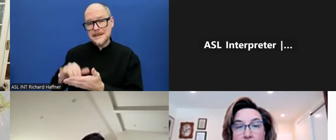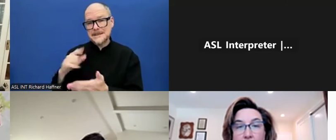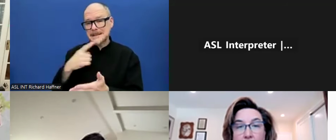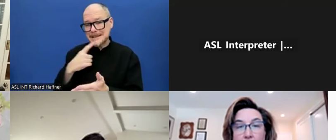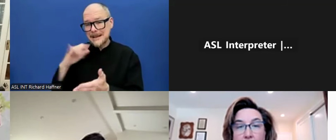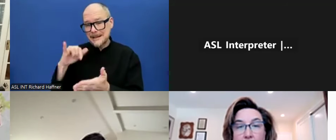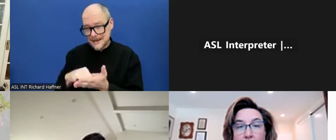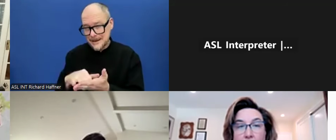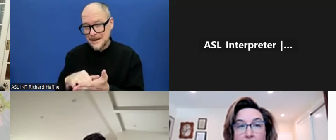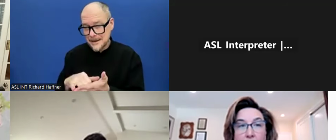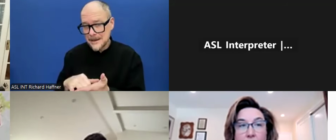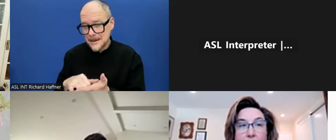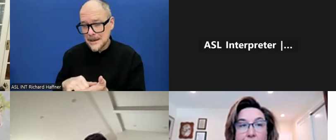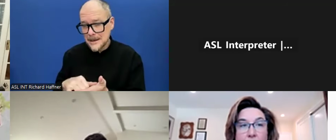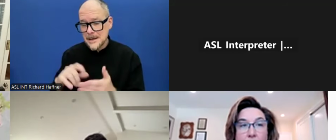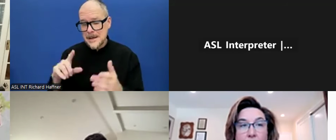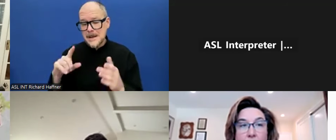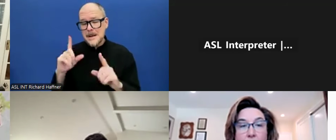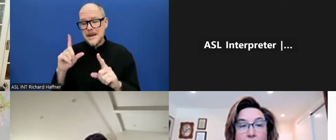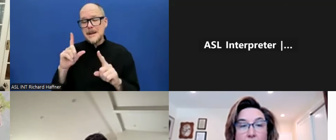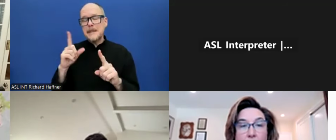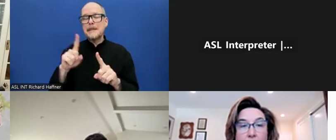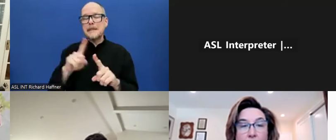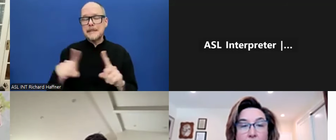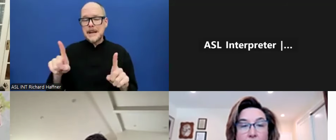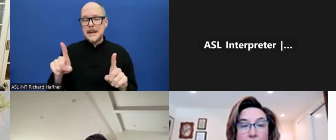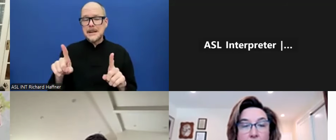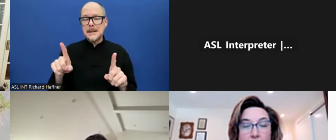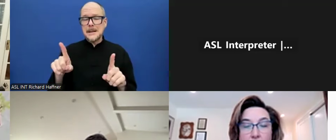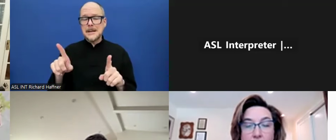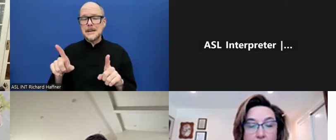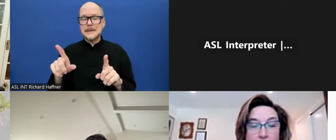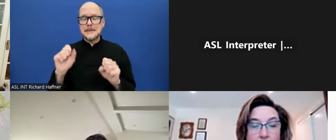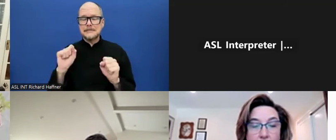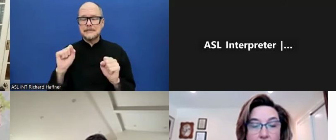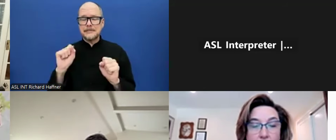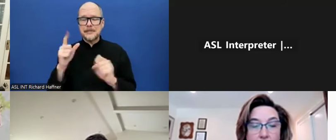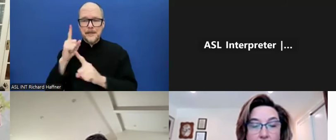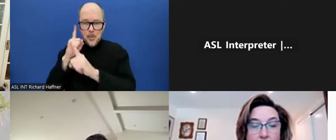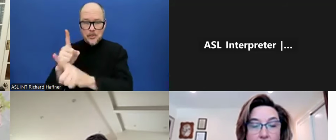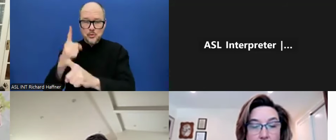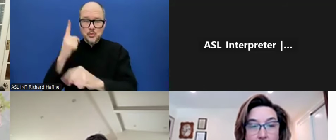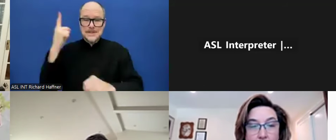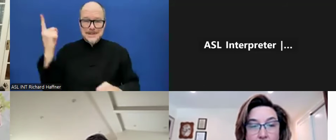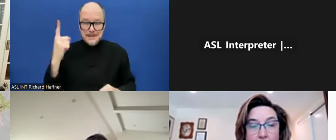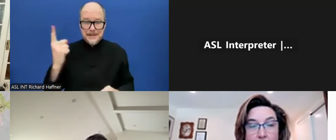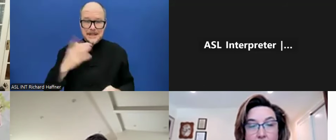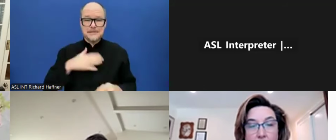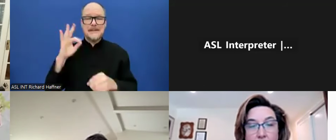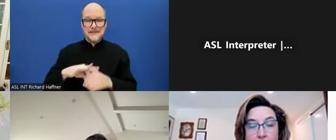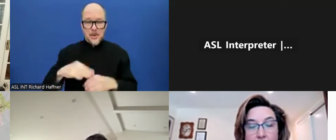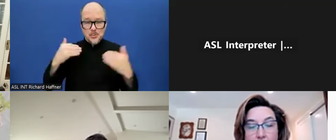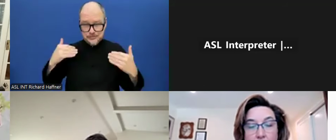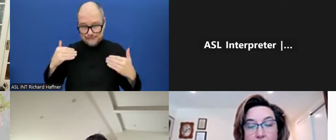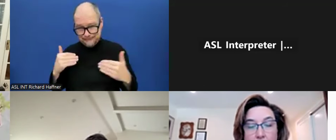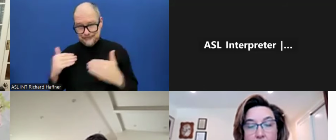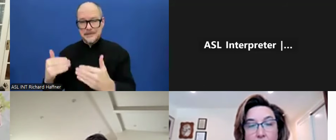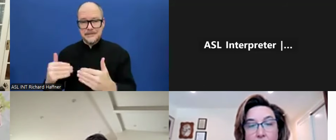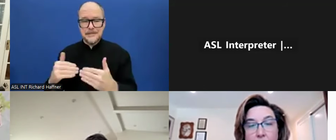think being sensitive, I think going towards something would be my vote to get something going, whatever that looks